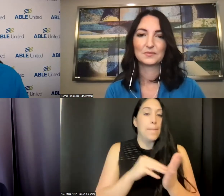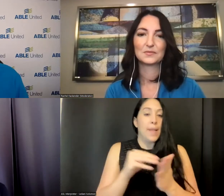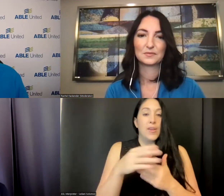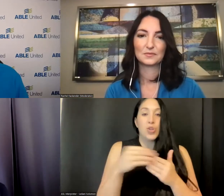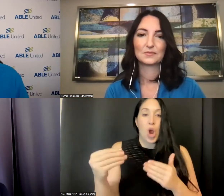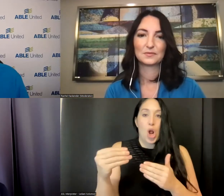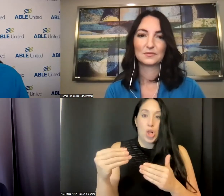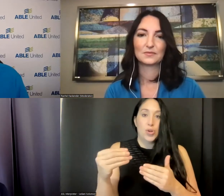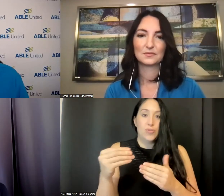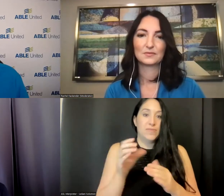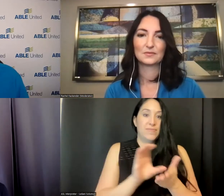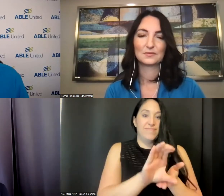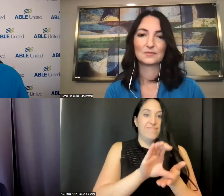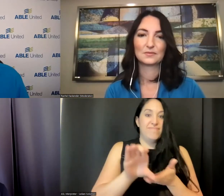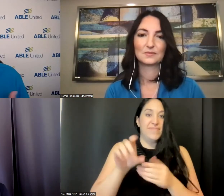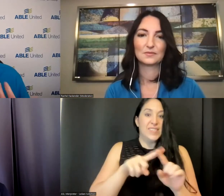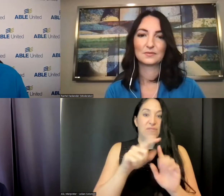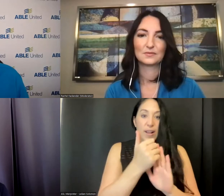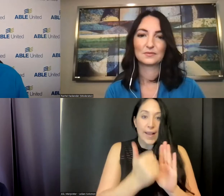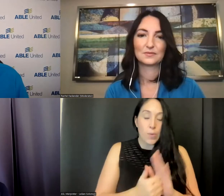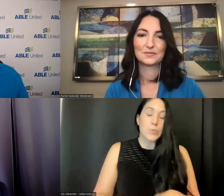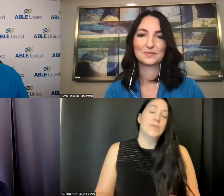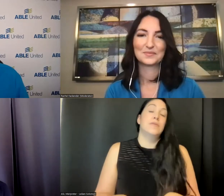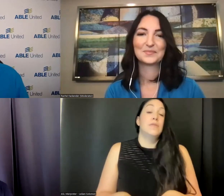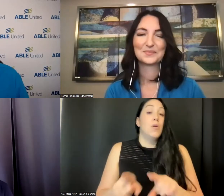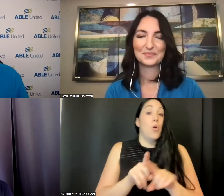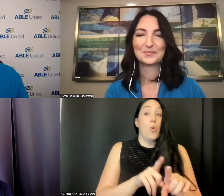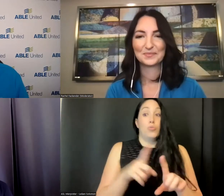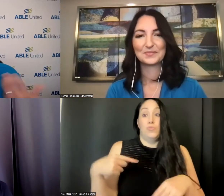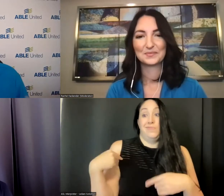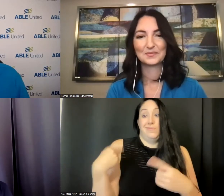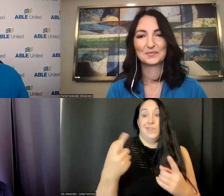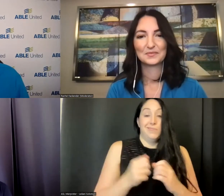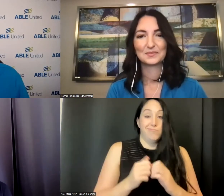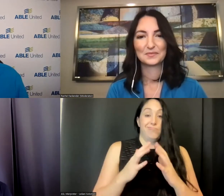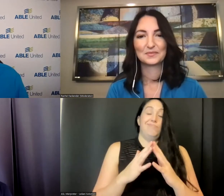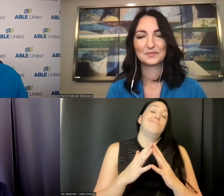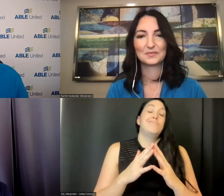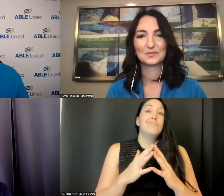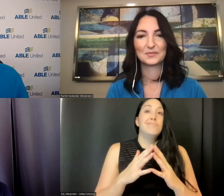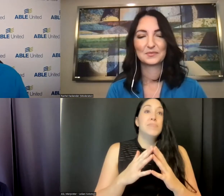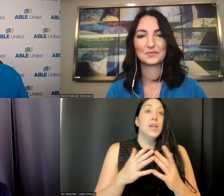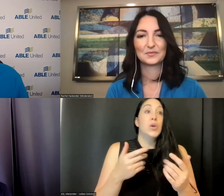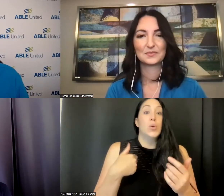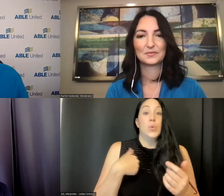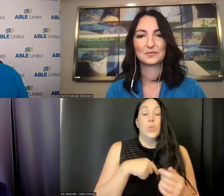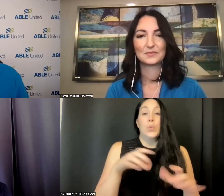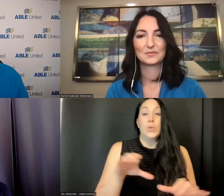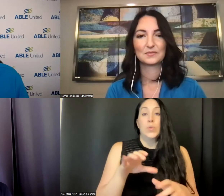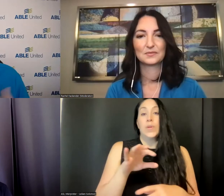disability expenses. Also, since launch, we've done some great, exciting things, whether that be our FDIC savings option, or even